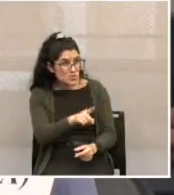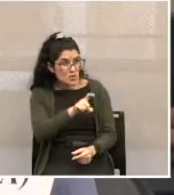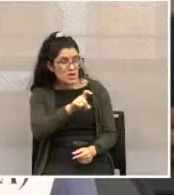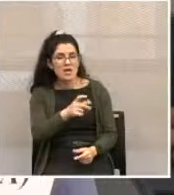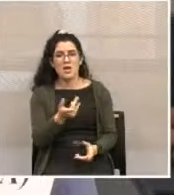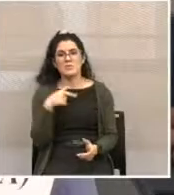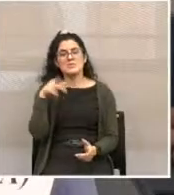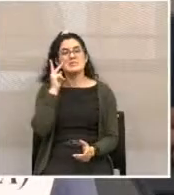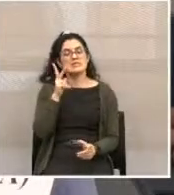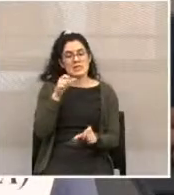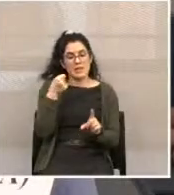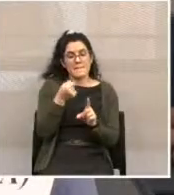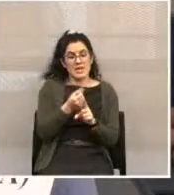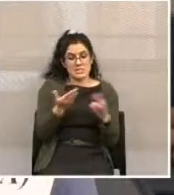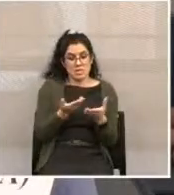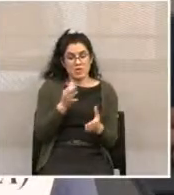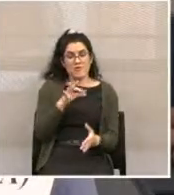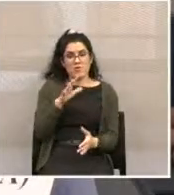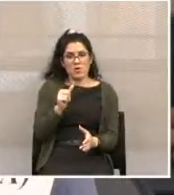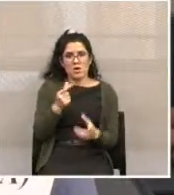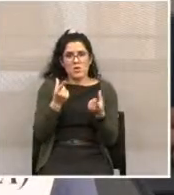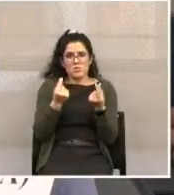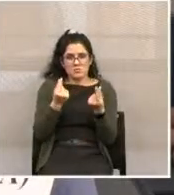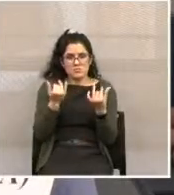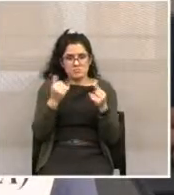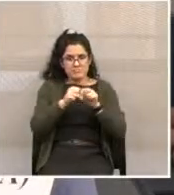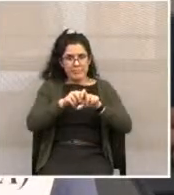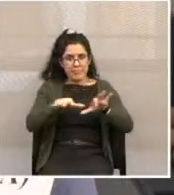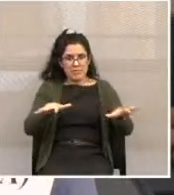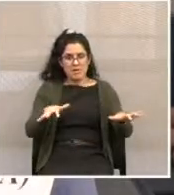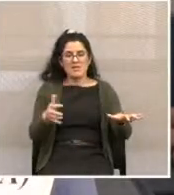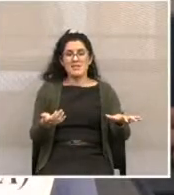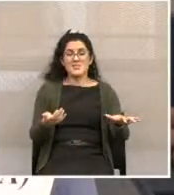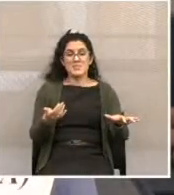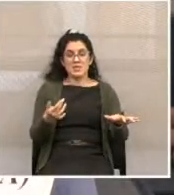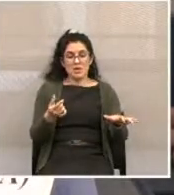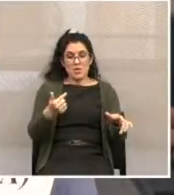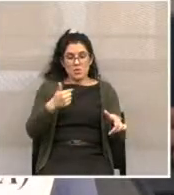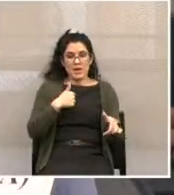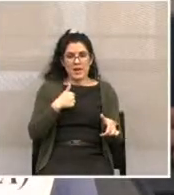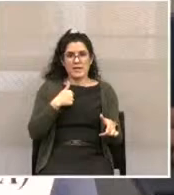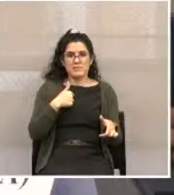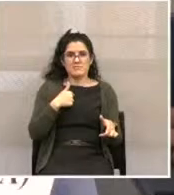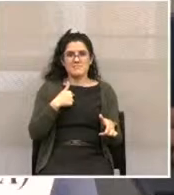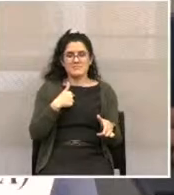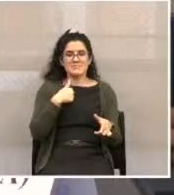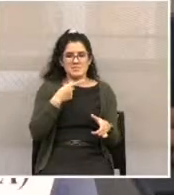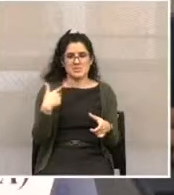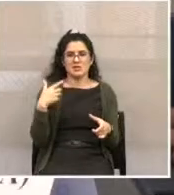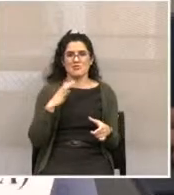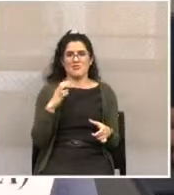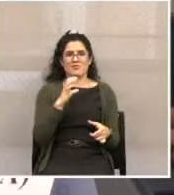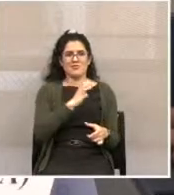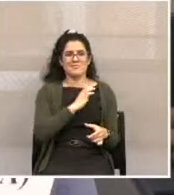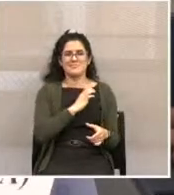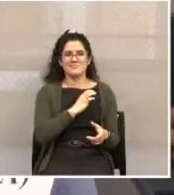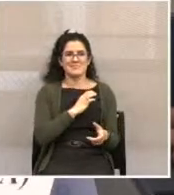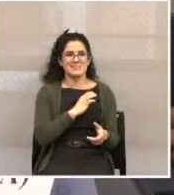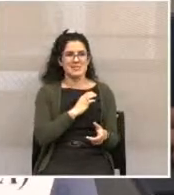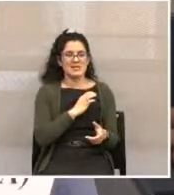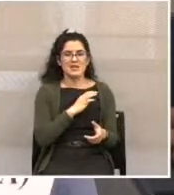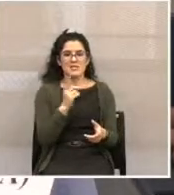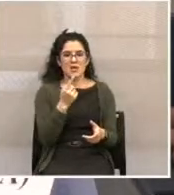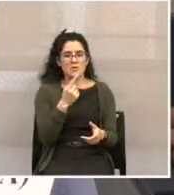the impact just here in Florida and what it's doing. And when I got to Congress, I was always told that